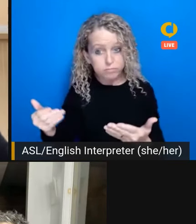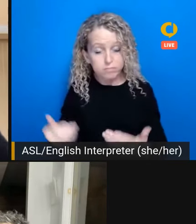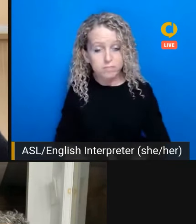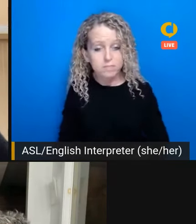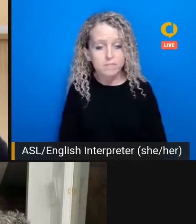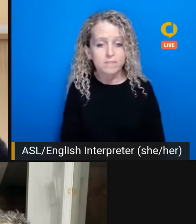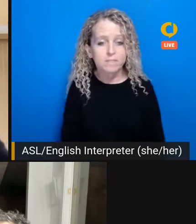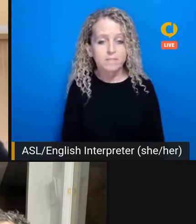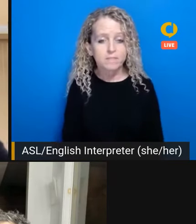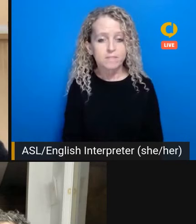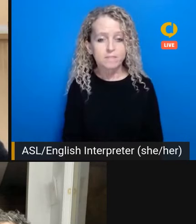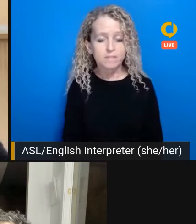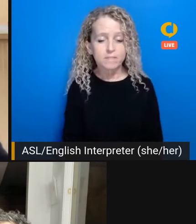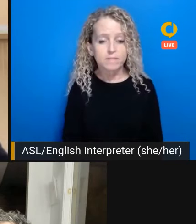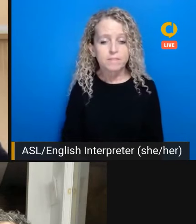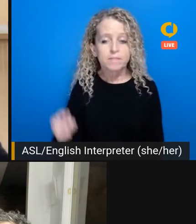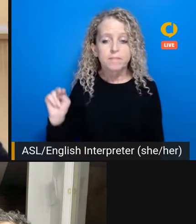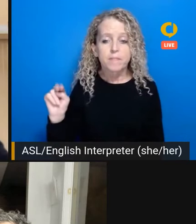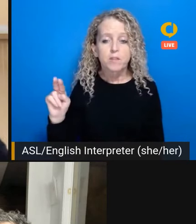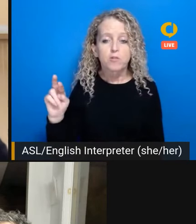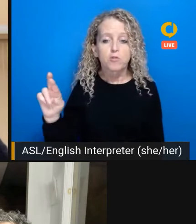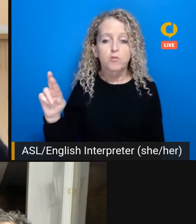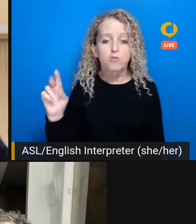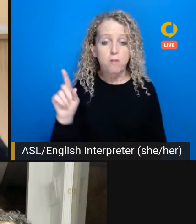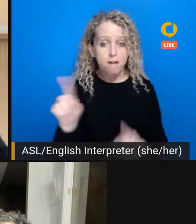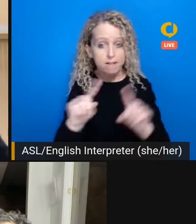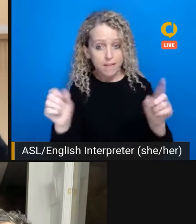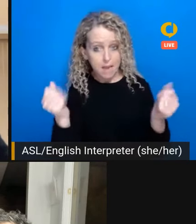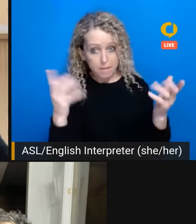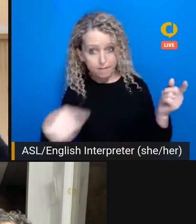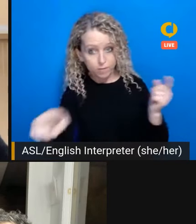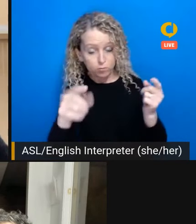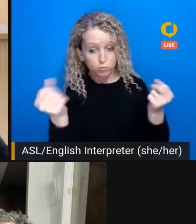Okay, here is the question. How many of you drive?